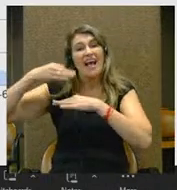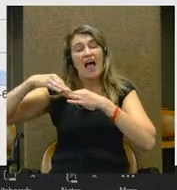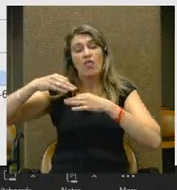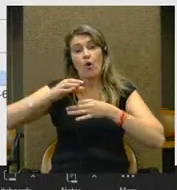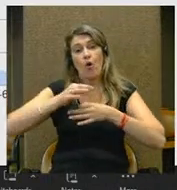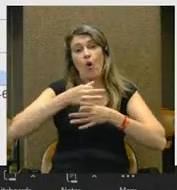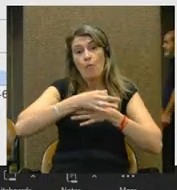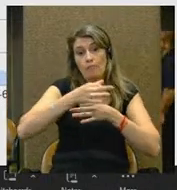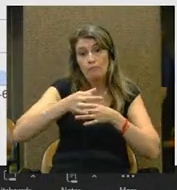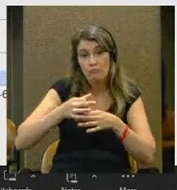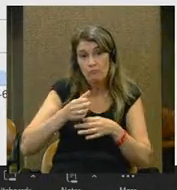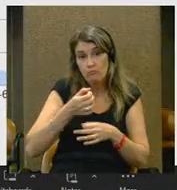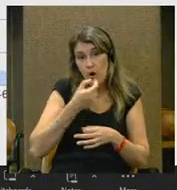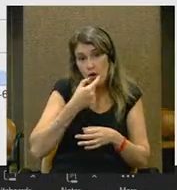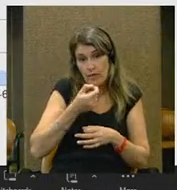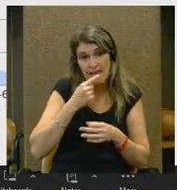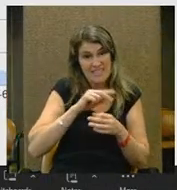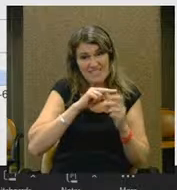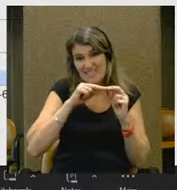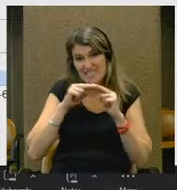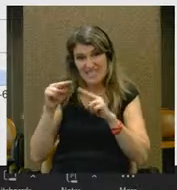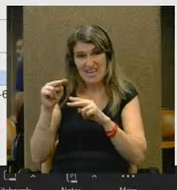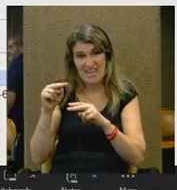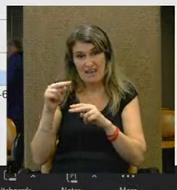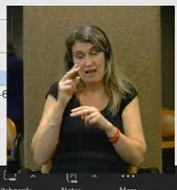expect to see reduced